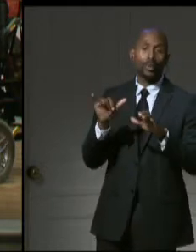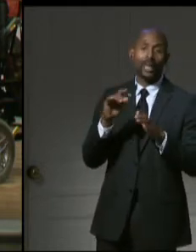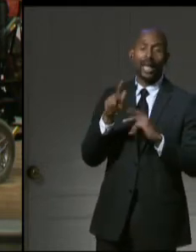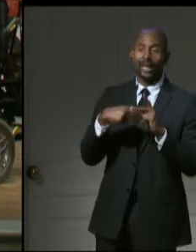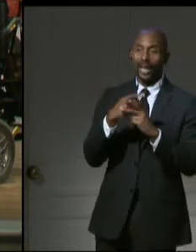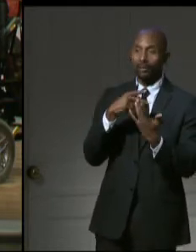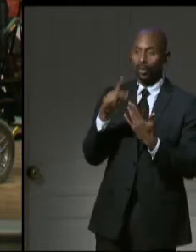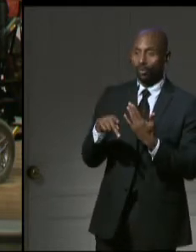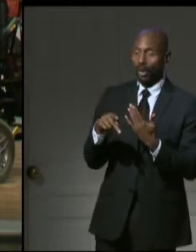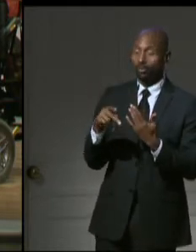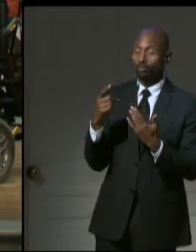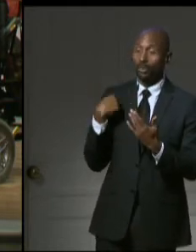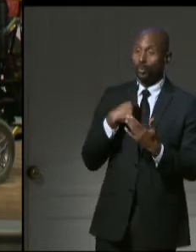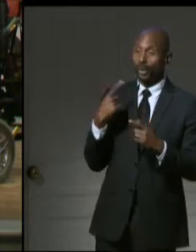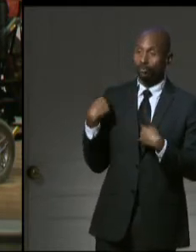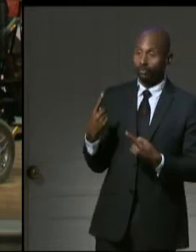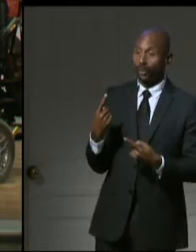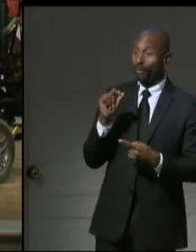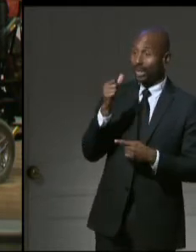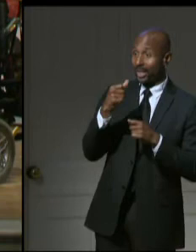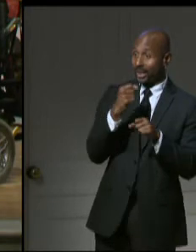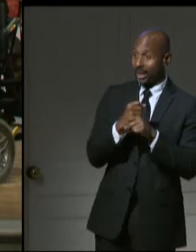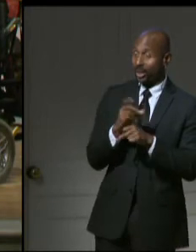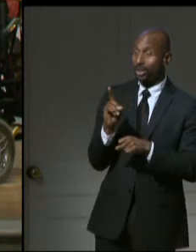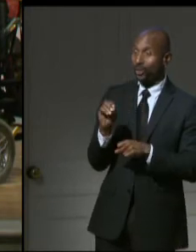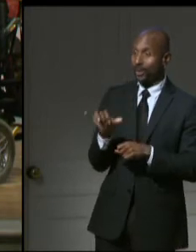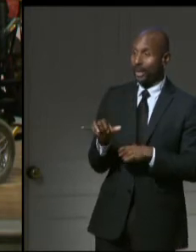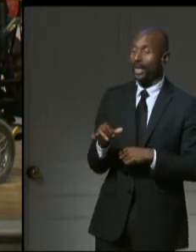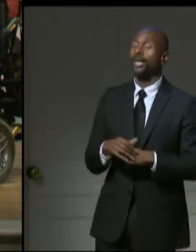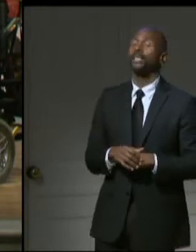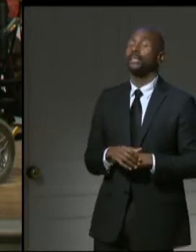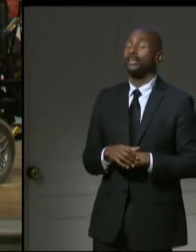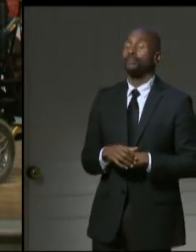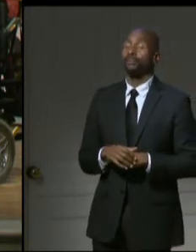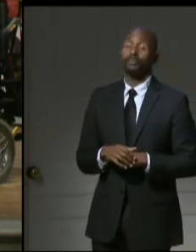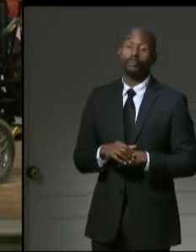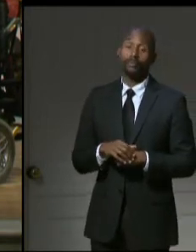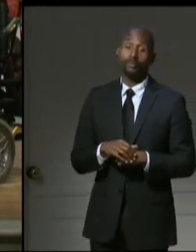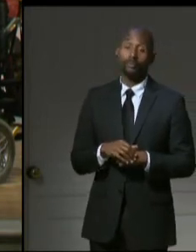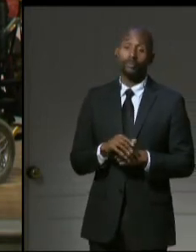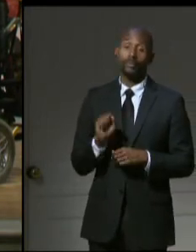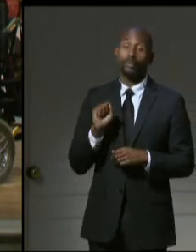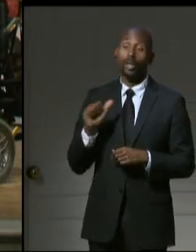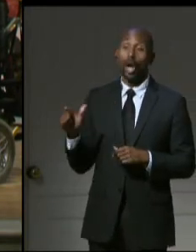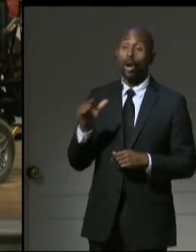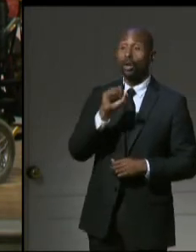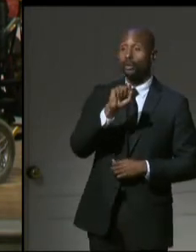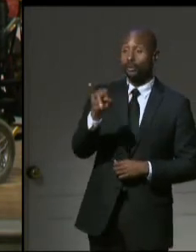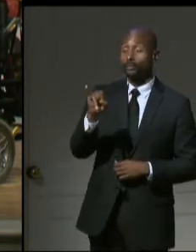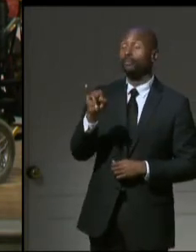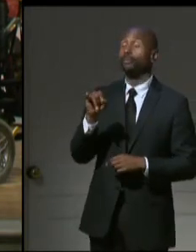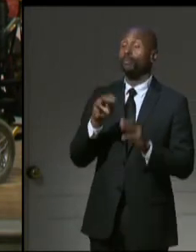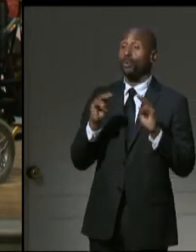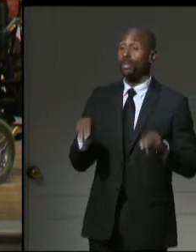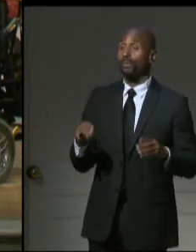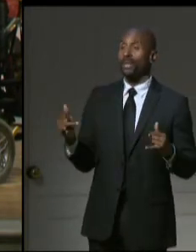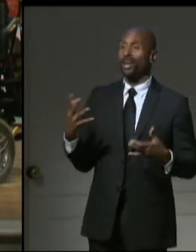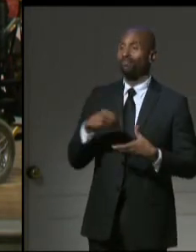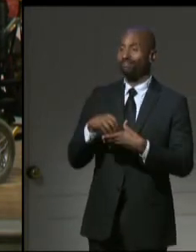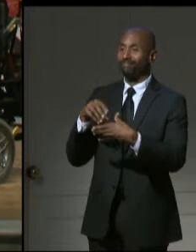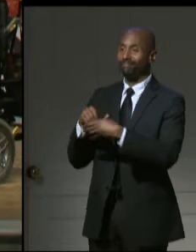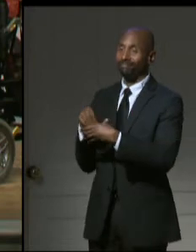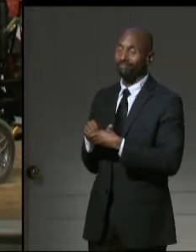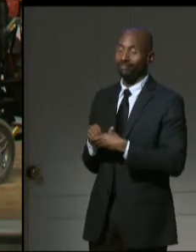and have been for 10 years. And all of the Smithsonian museums are now participating. We usually do